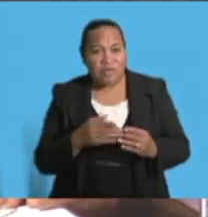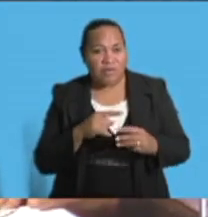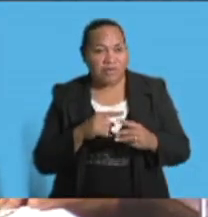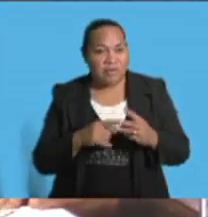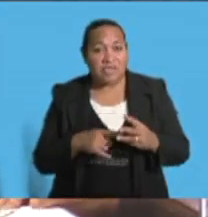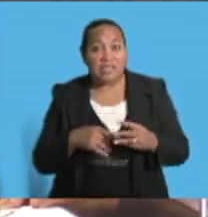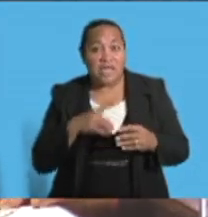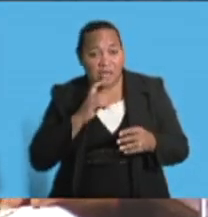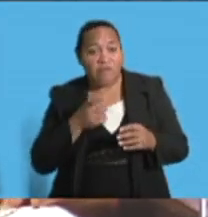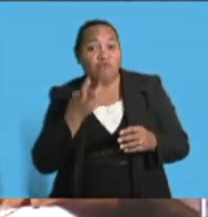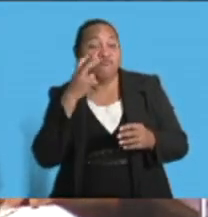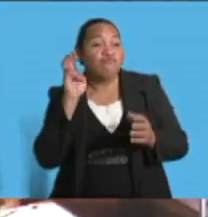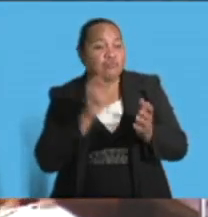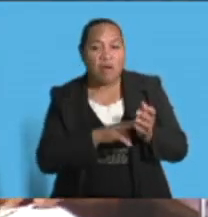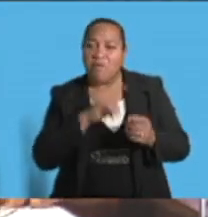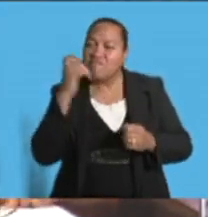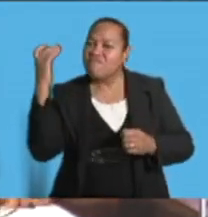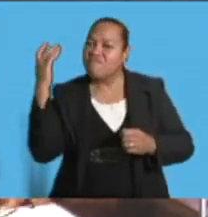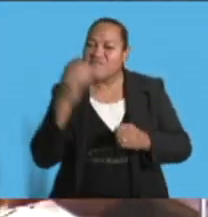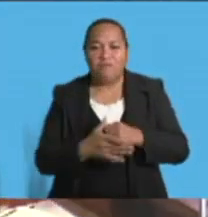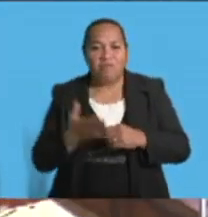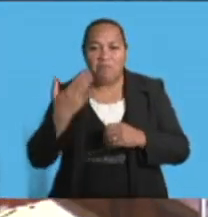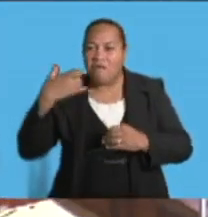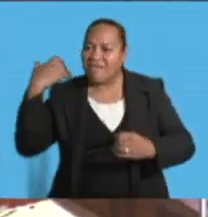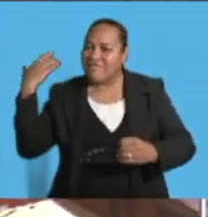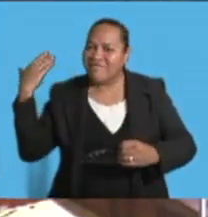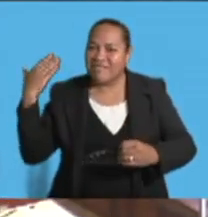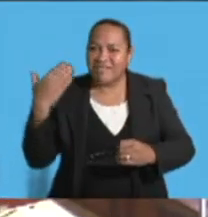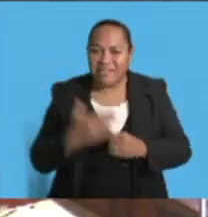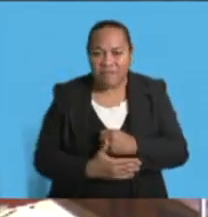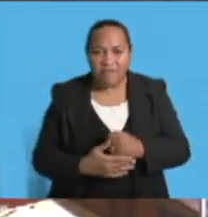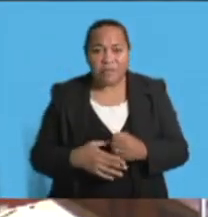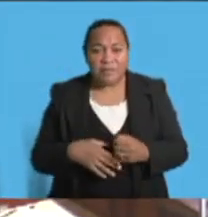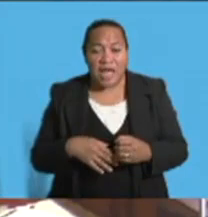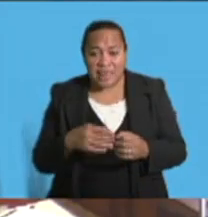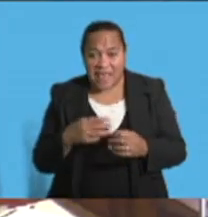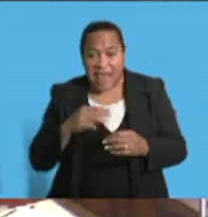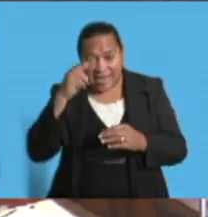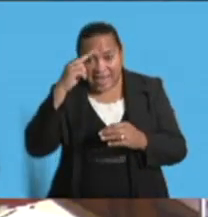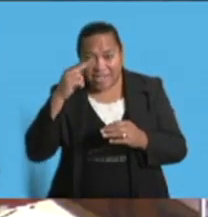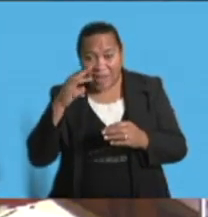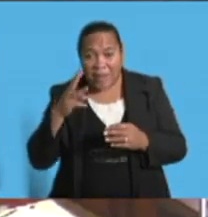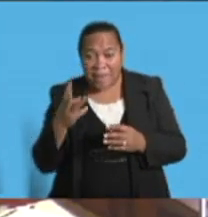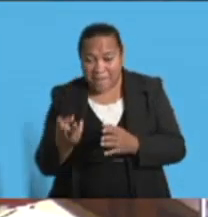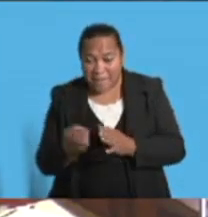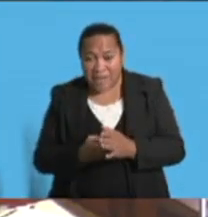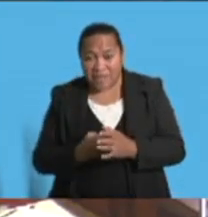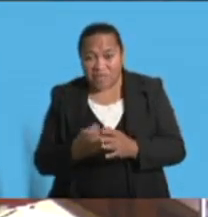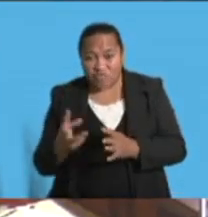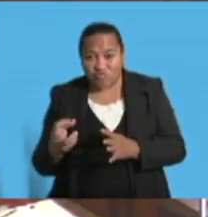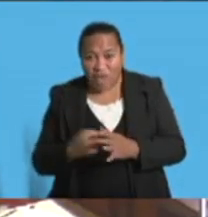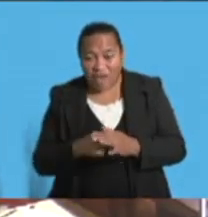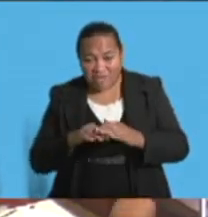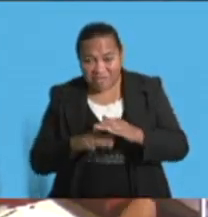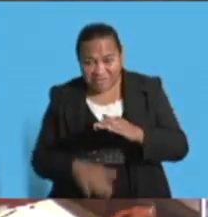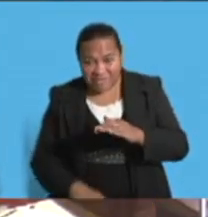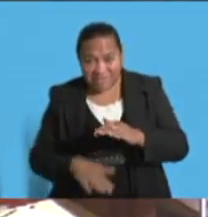registries. Never ever before. Even the national minimum wage, which the opposition is so obsessed with,